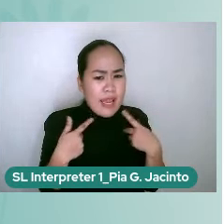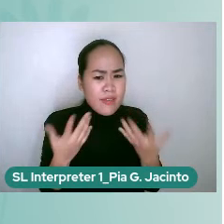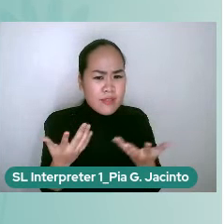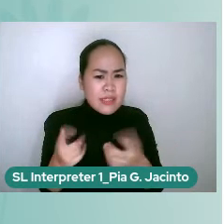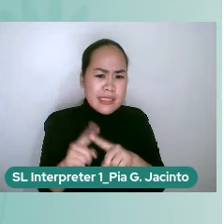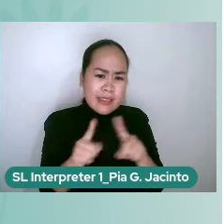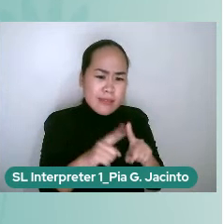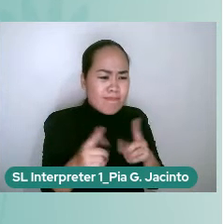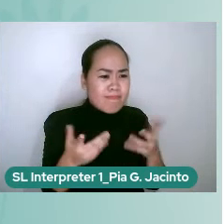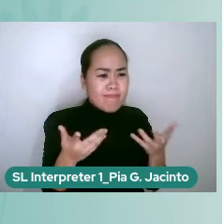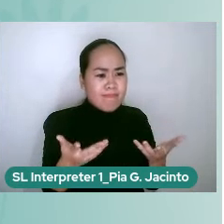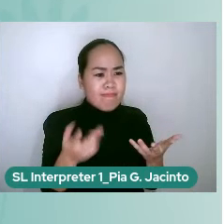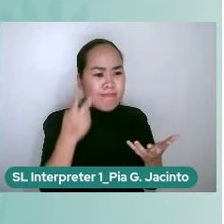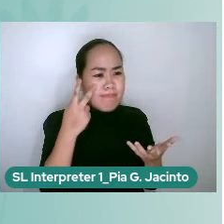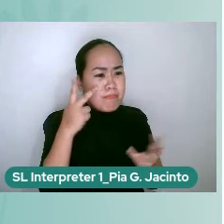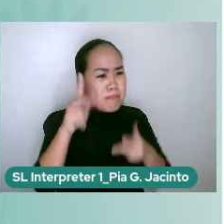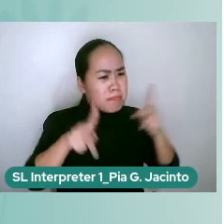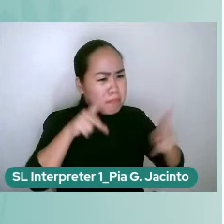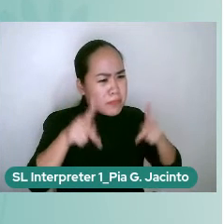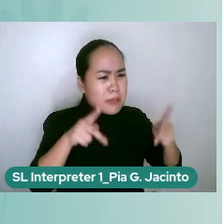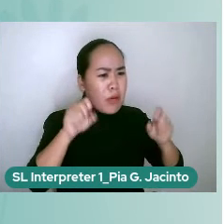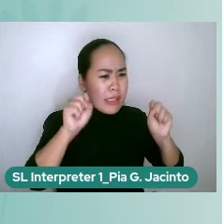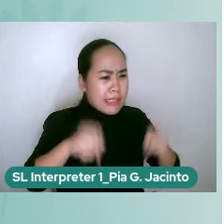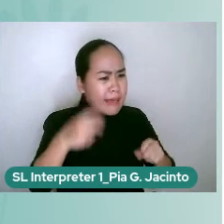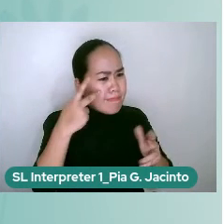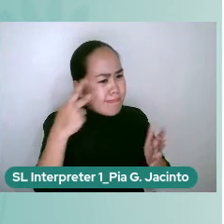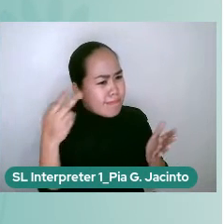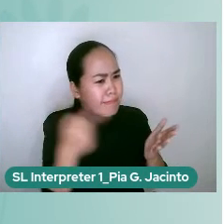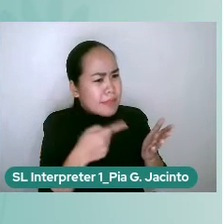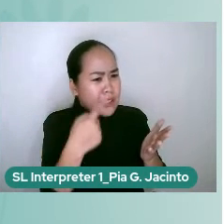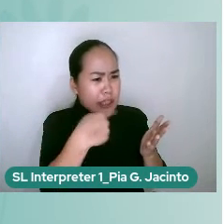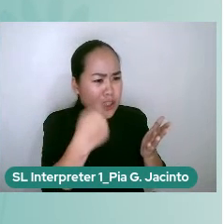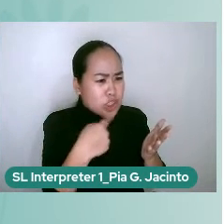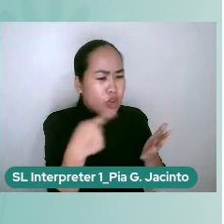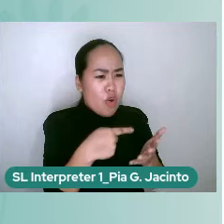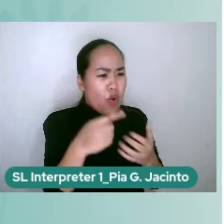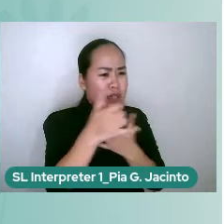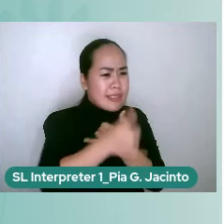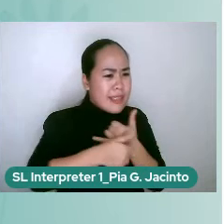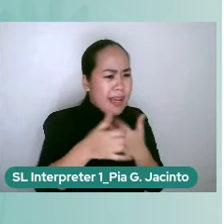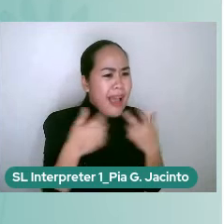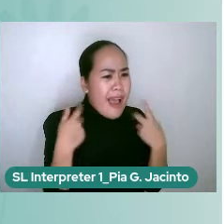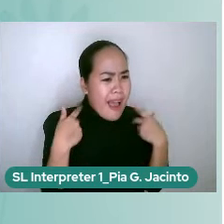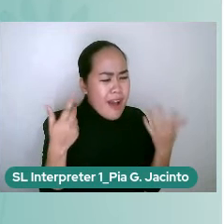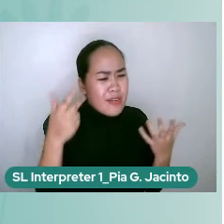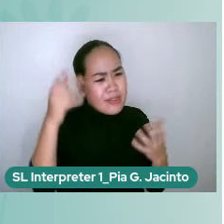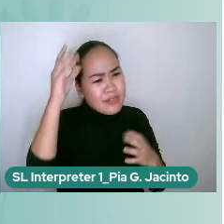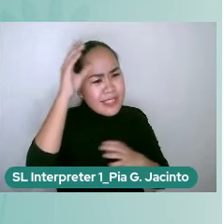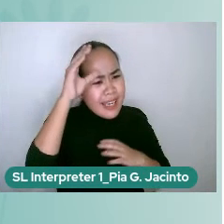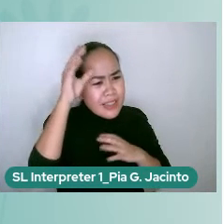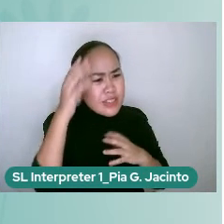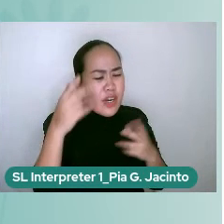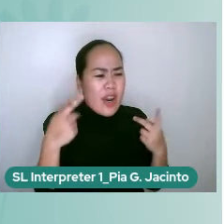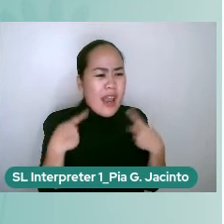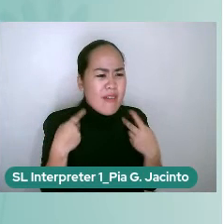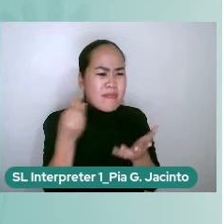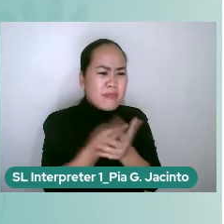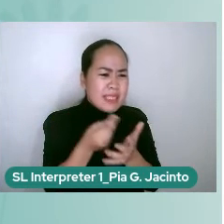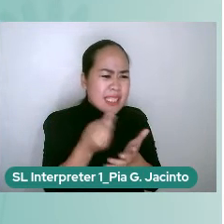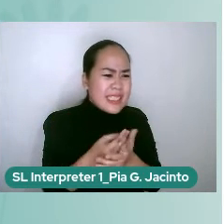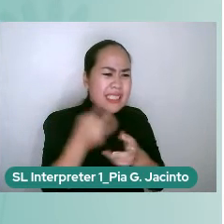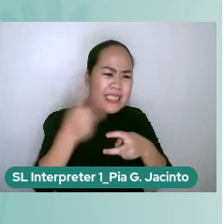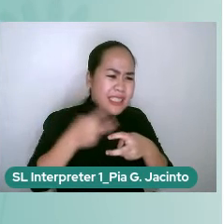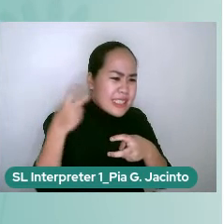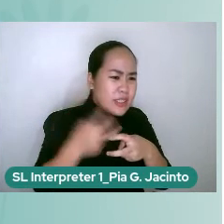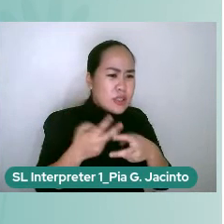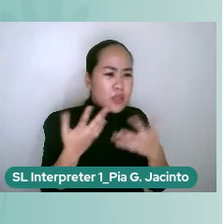left, many people diagnosed with cancer, including cervical cancer, suffer financial hardship. They sell assets, they have to sell